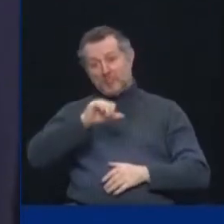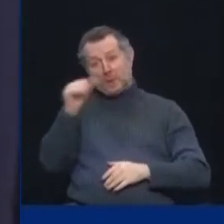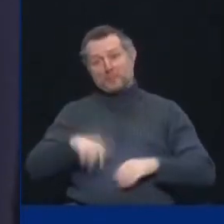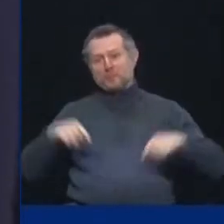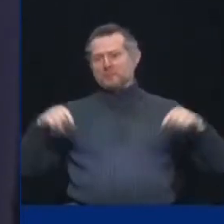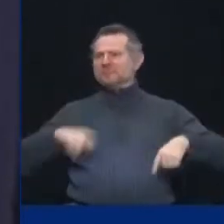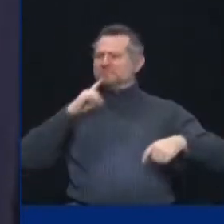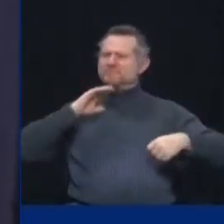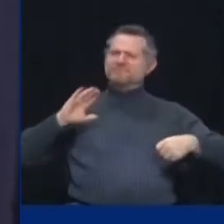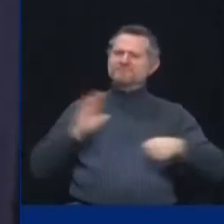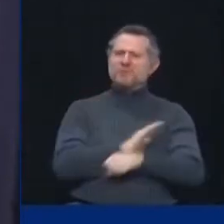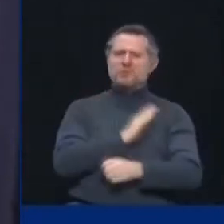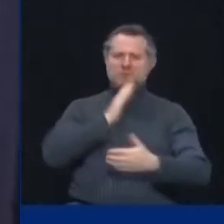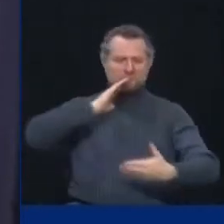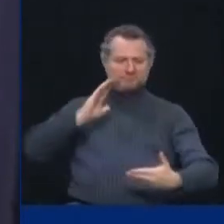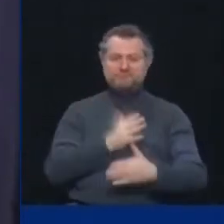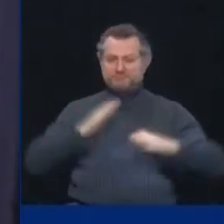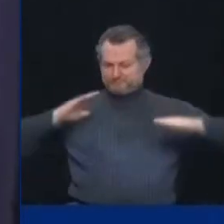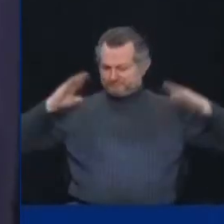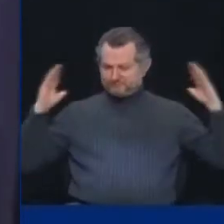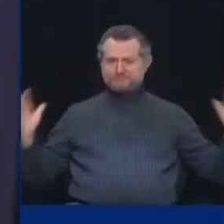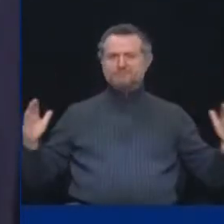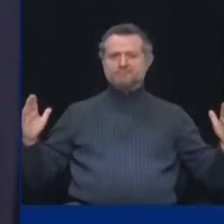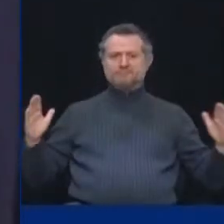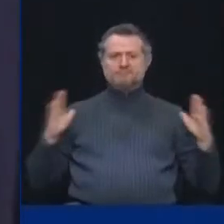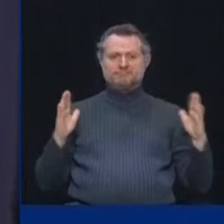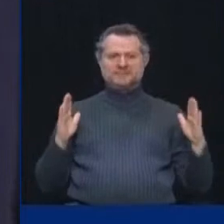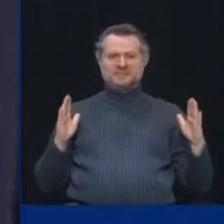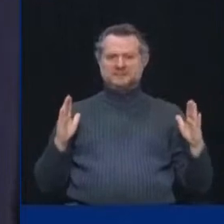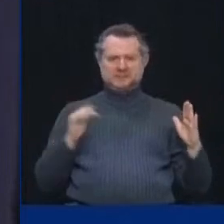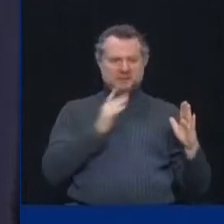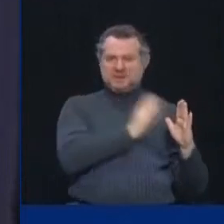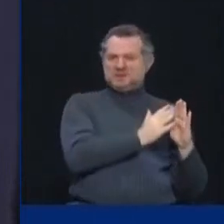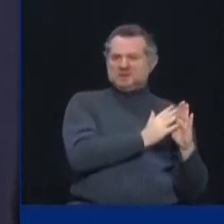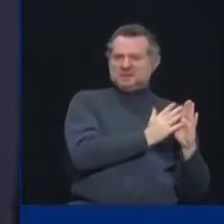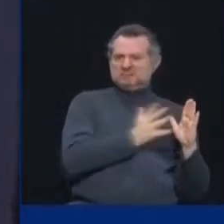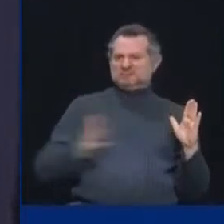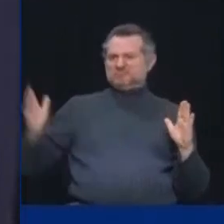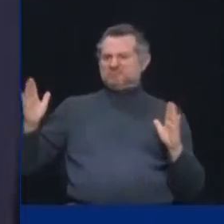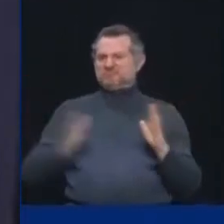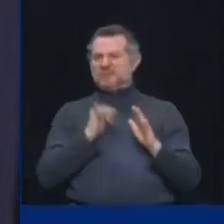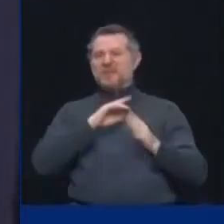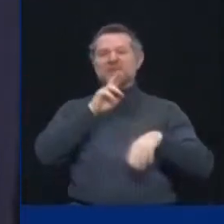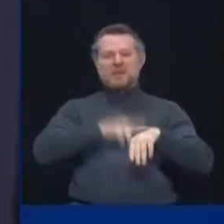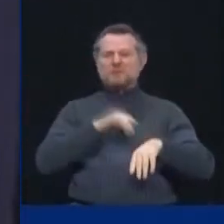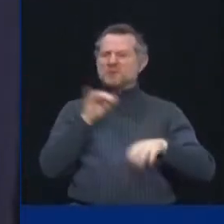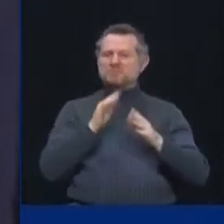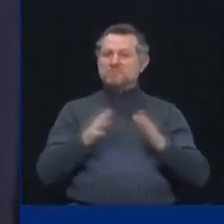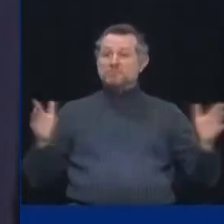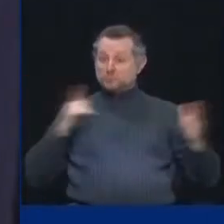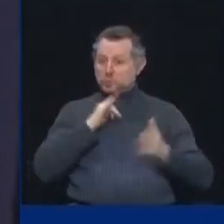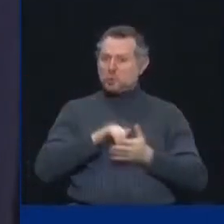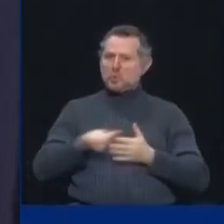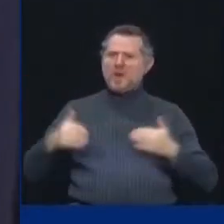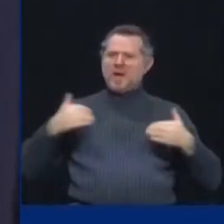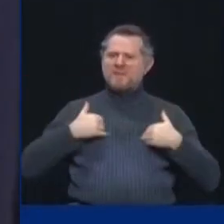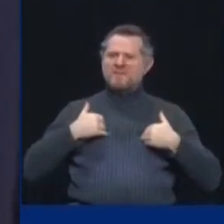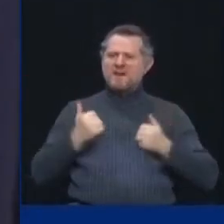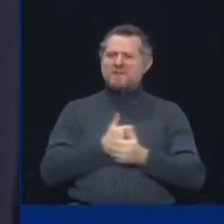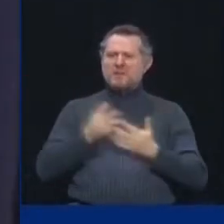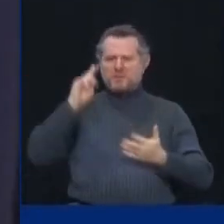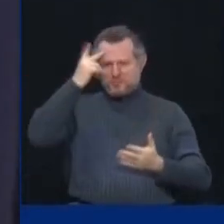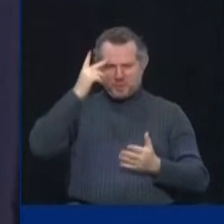right? There's politics nationwide, but we have everything in New York. We have the